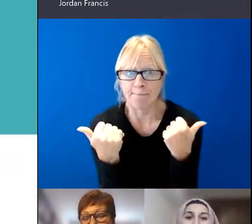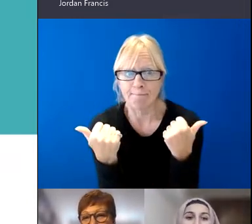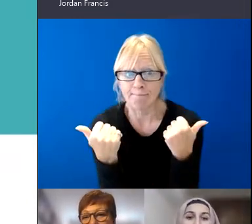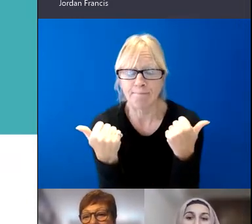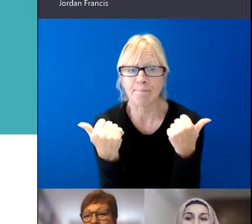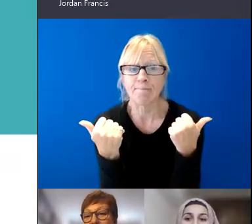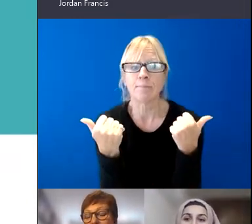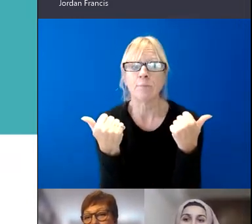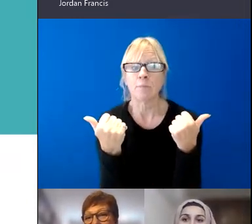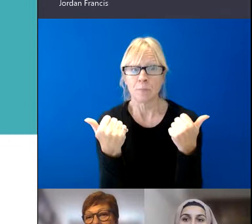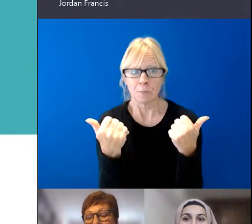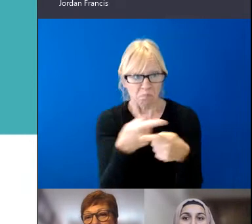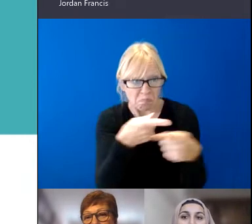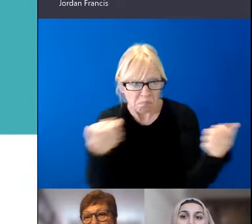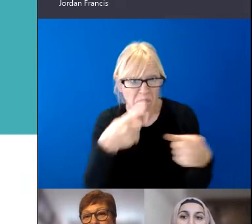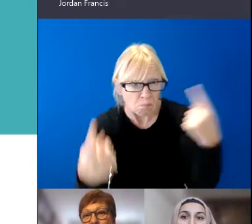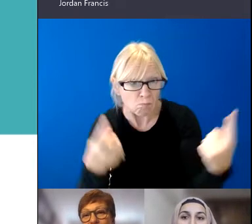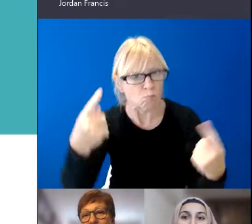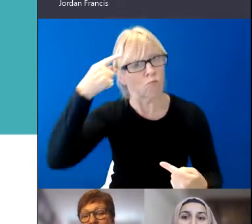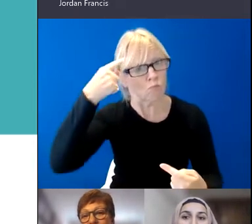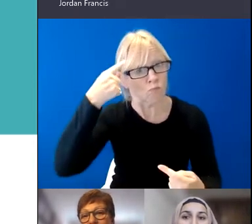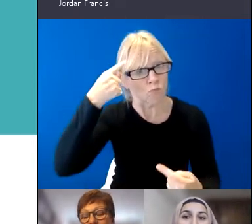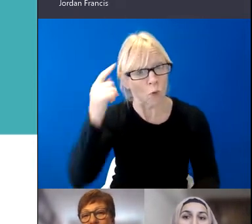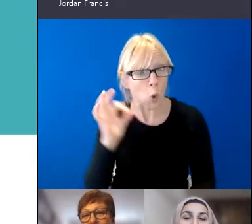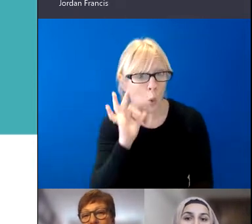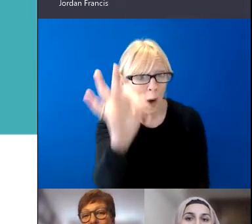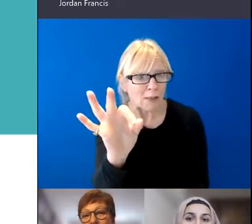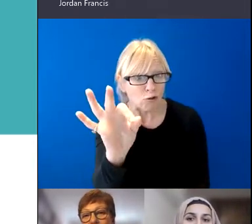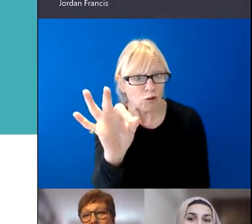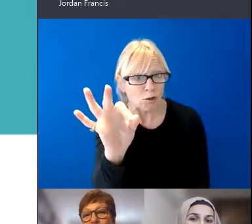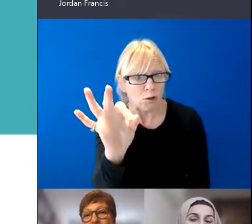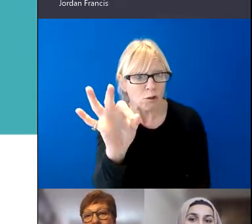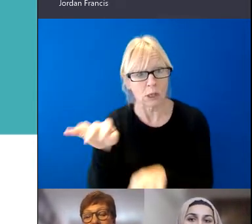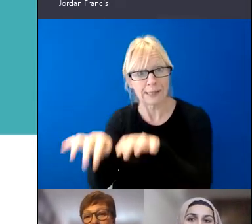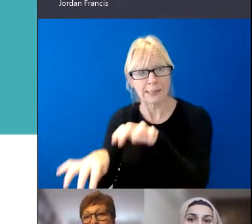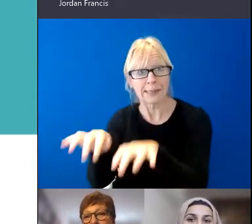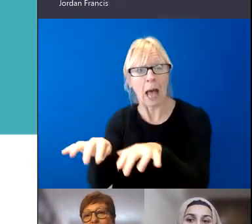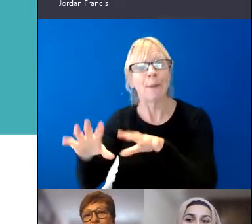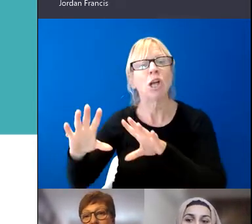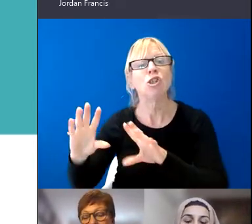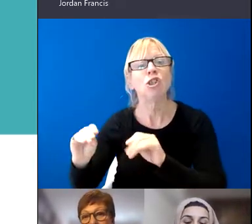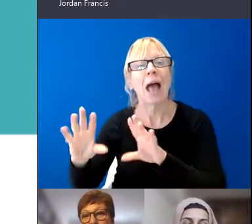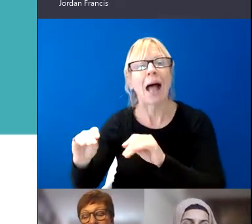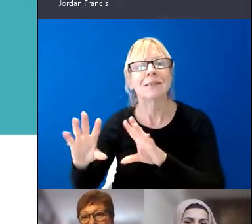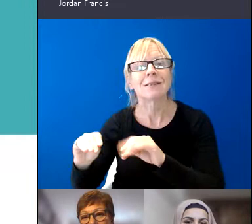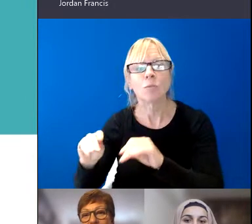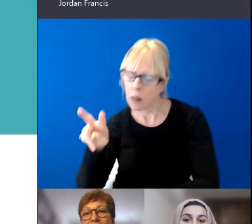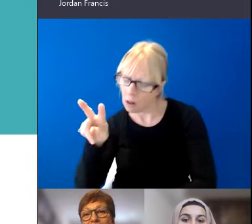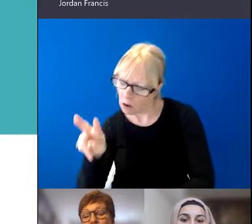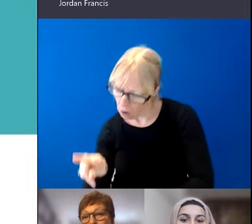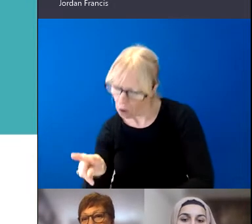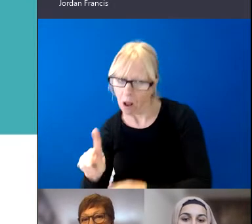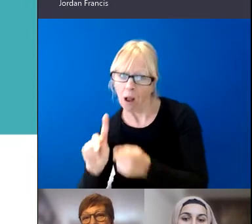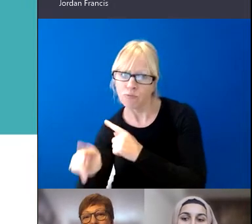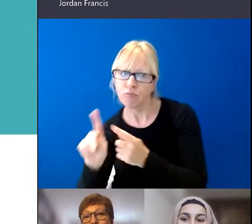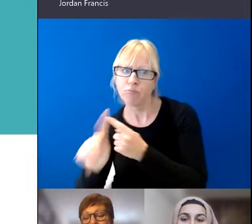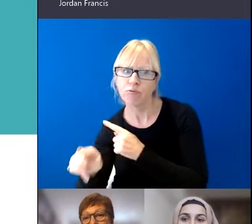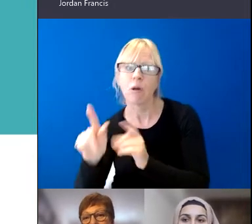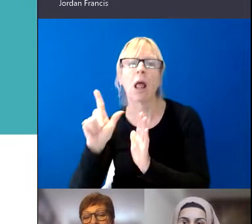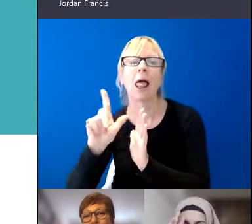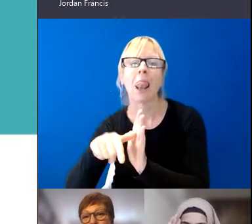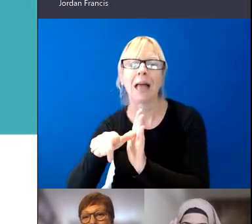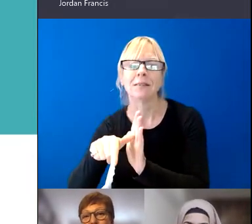If you have a question, then please feel free to put it into the chat and we'll have an opportunity to pick those questions up later. If